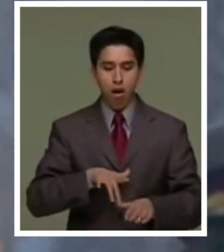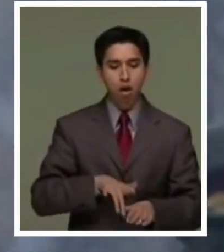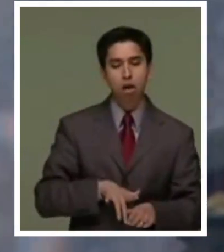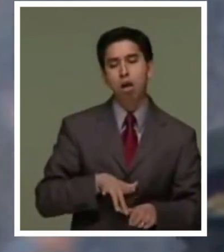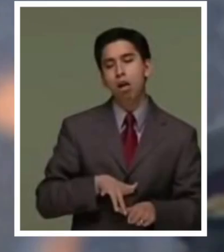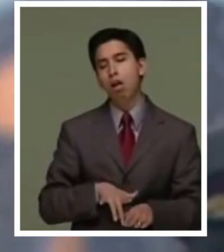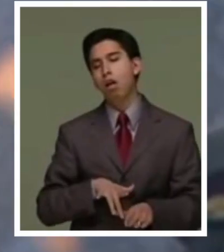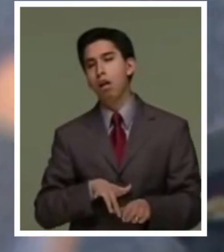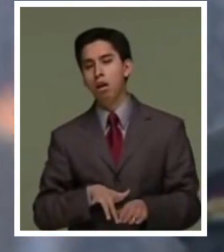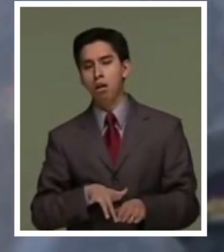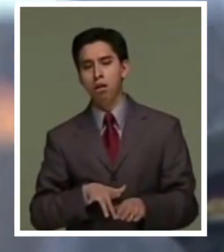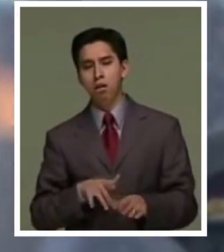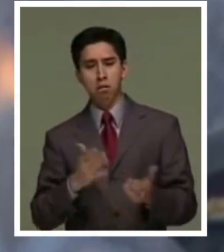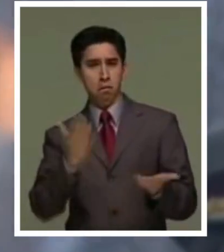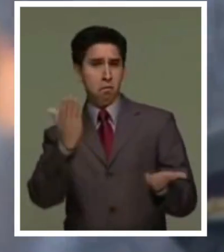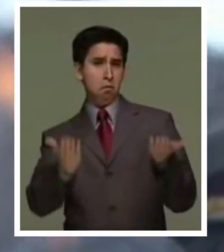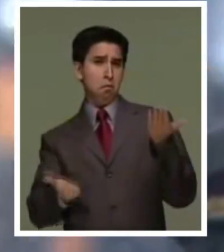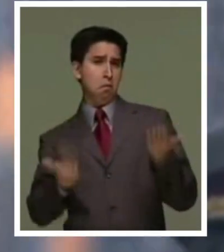victories.